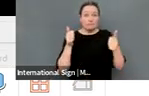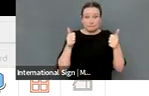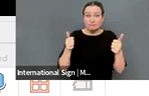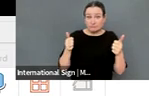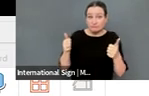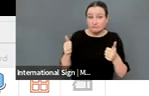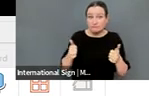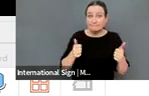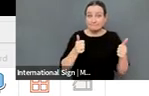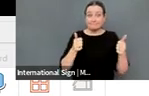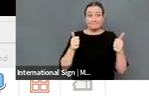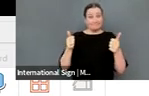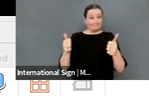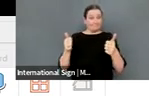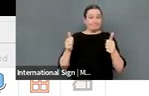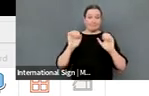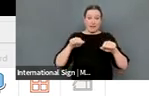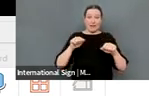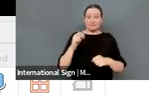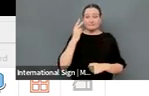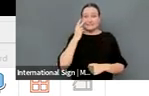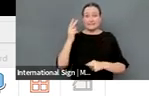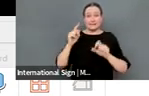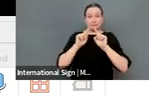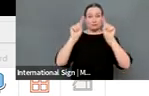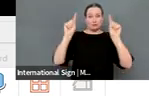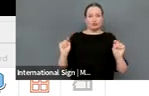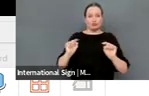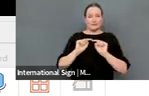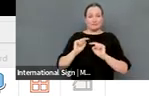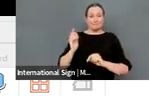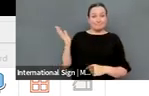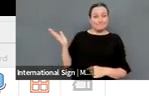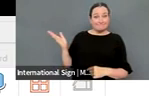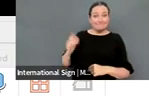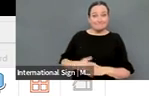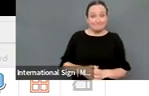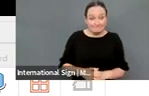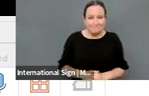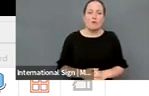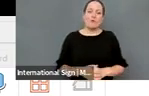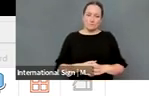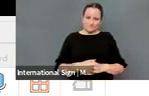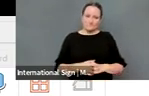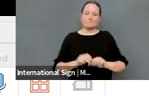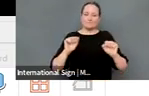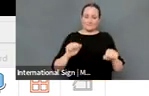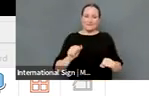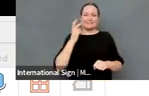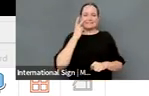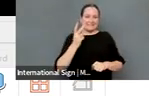you able to hear me, and are you able to see my screen shared? Loud and clear, Muya, and I can see your presentation. Thank